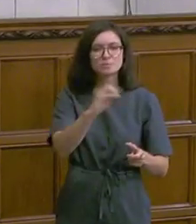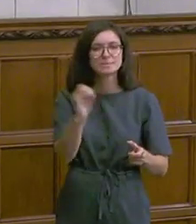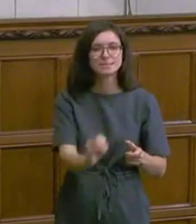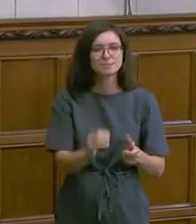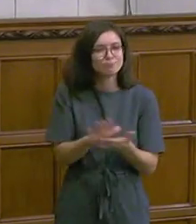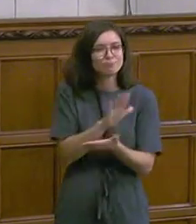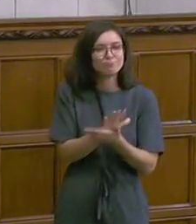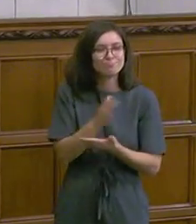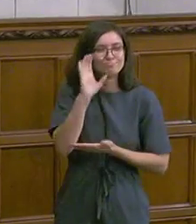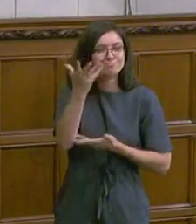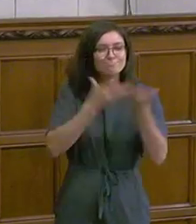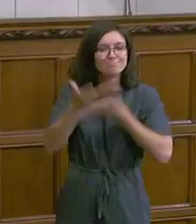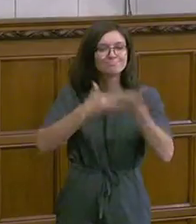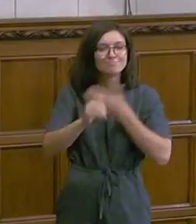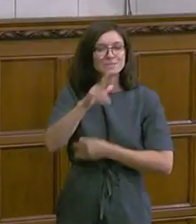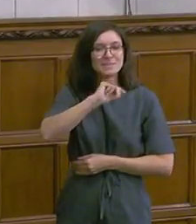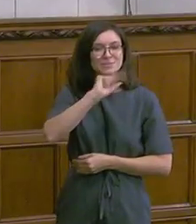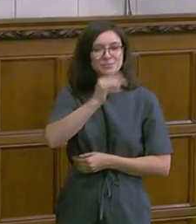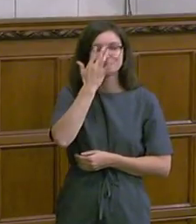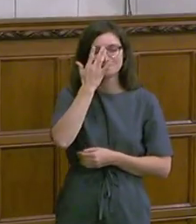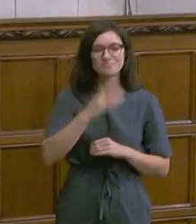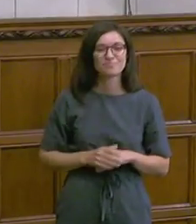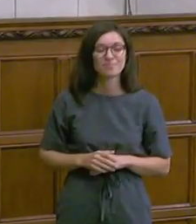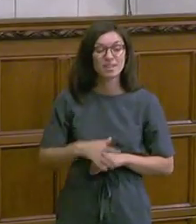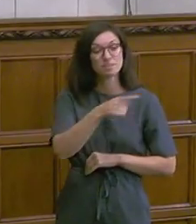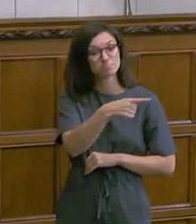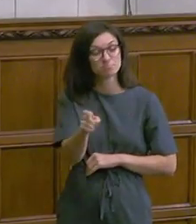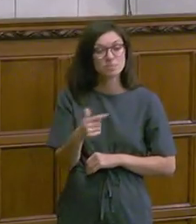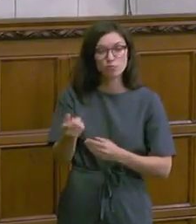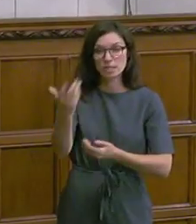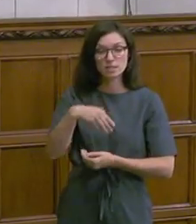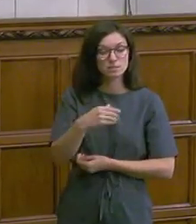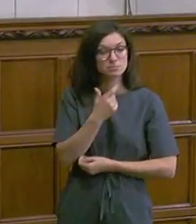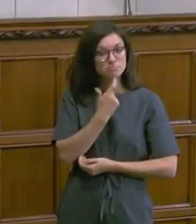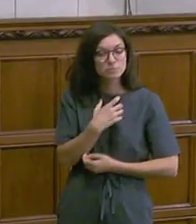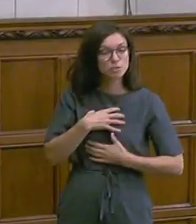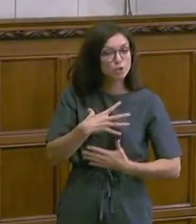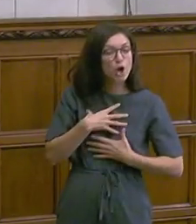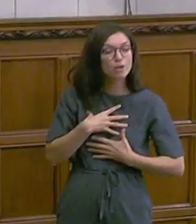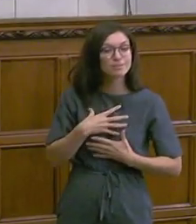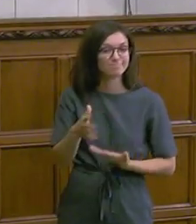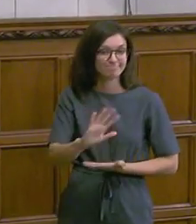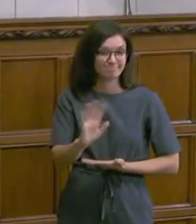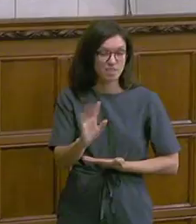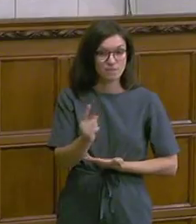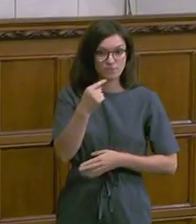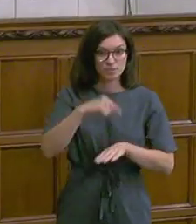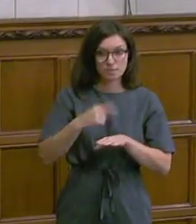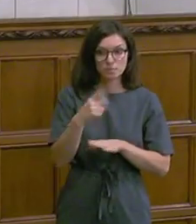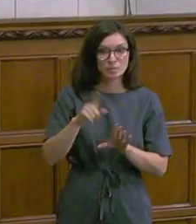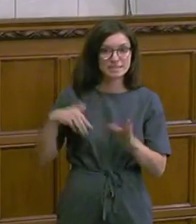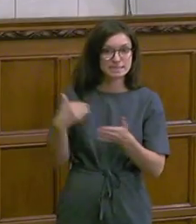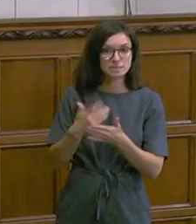Now, none of this should come as any shock, as our schools are facing the first real terms funding cuts in 20 years,